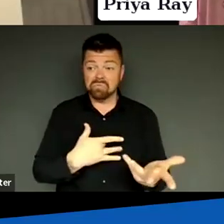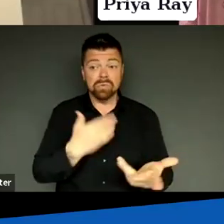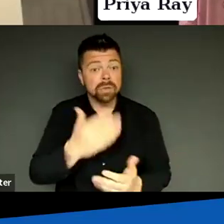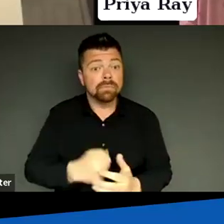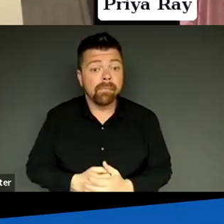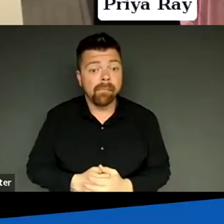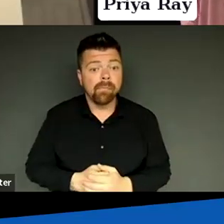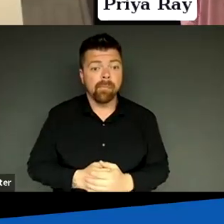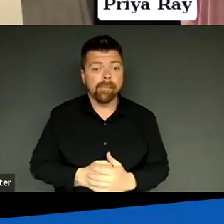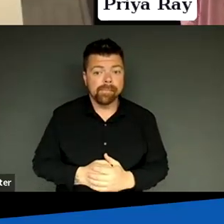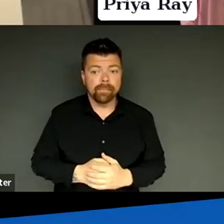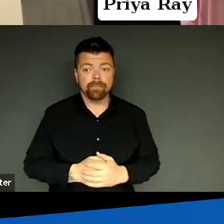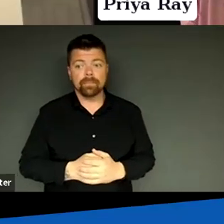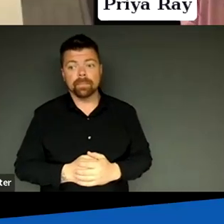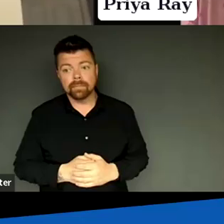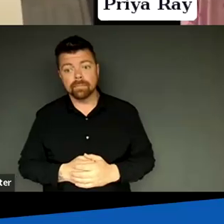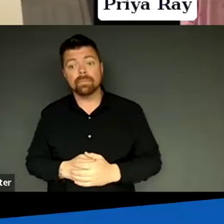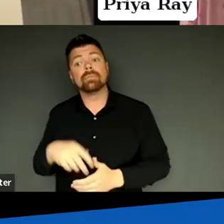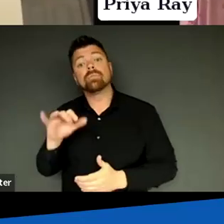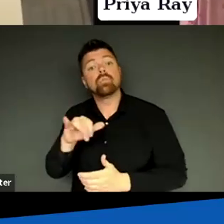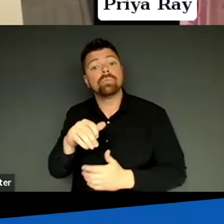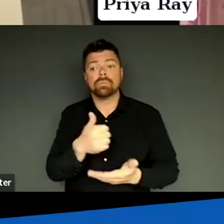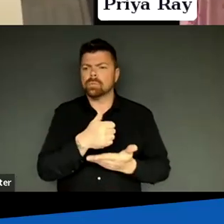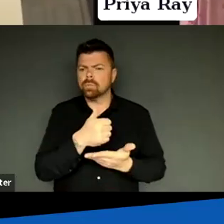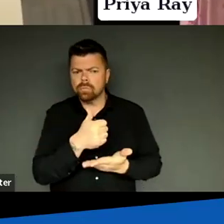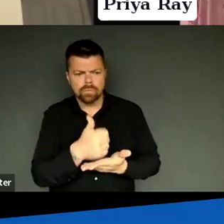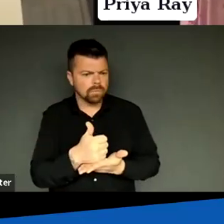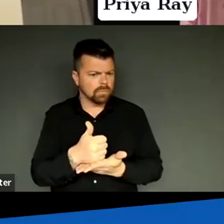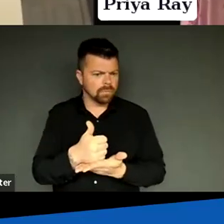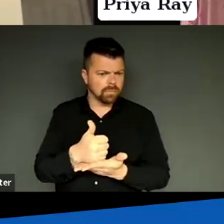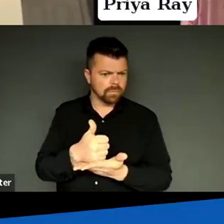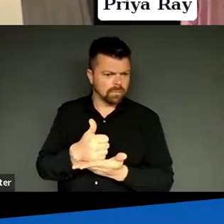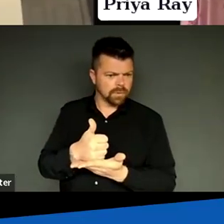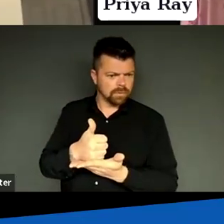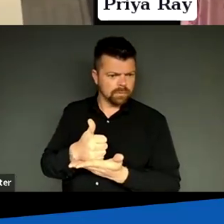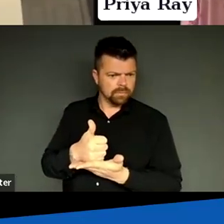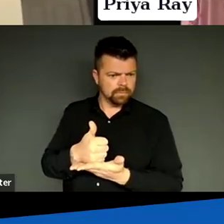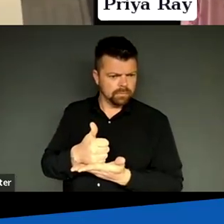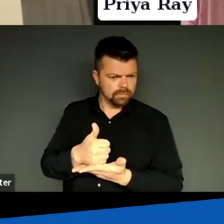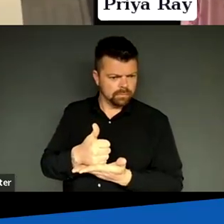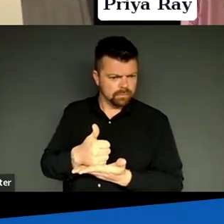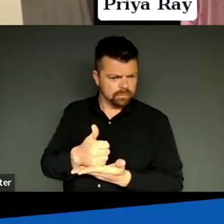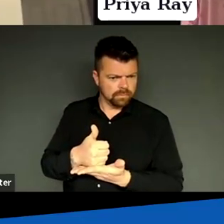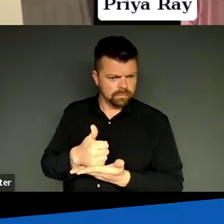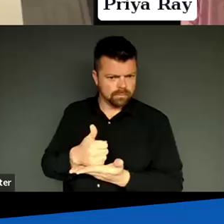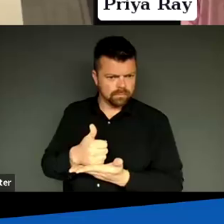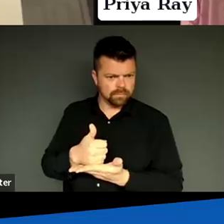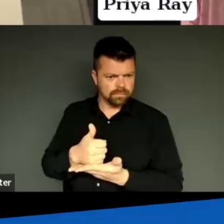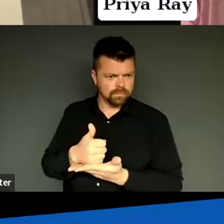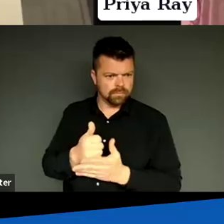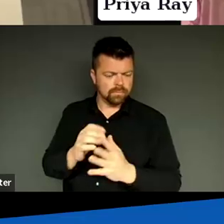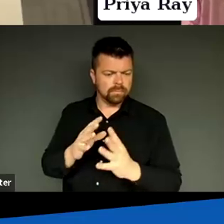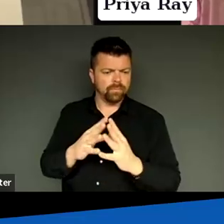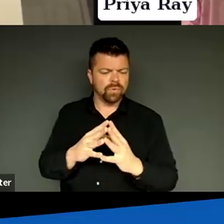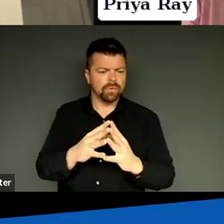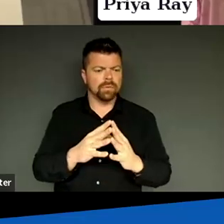So And it helps your bone yeah, density as well, because there's somebody who yeah, wrote in, should I get a bone density test? Yes, if you're not standing, yeah,